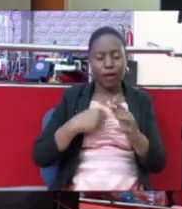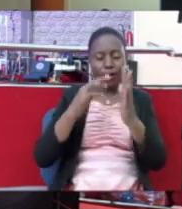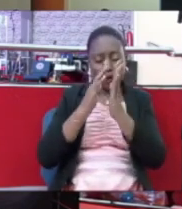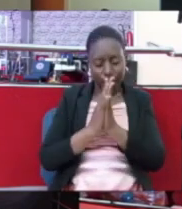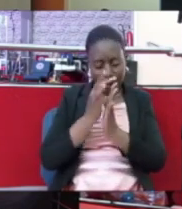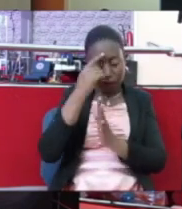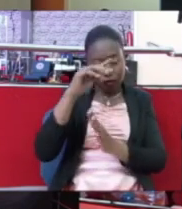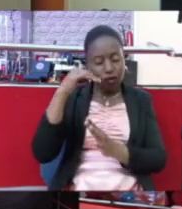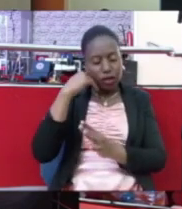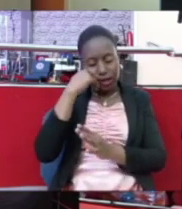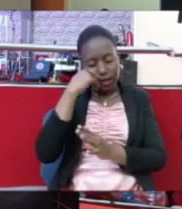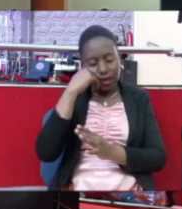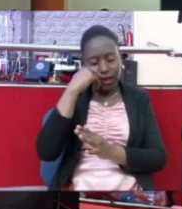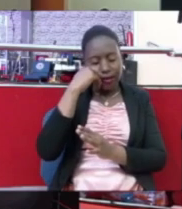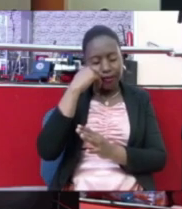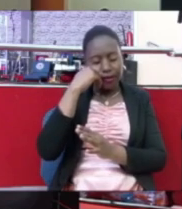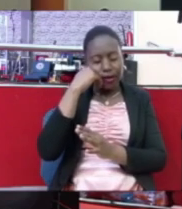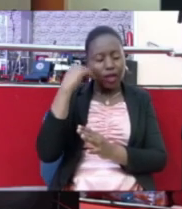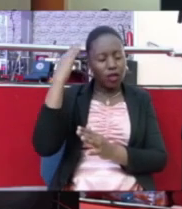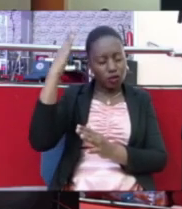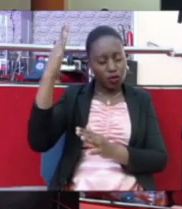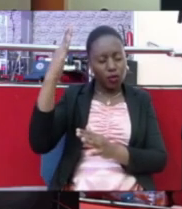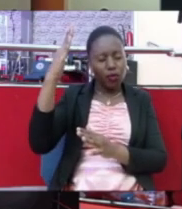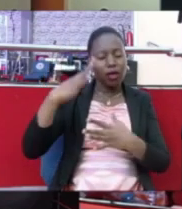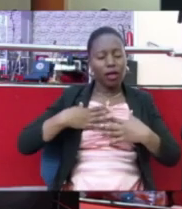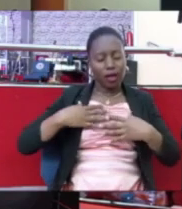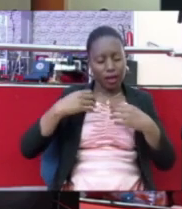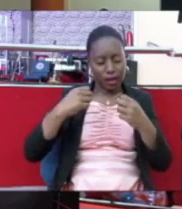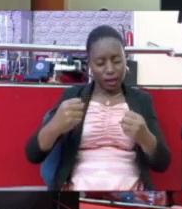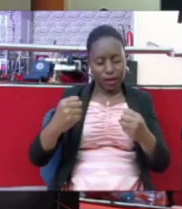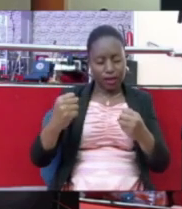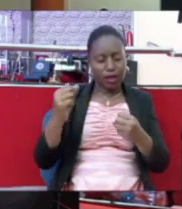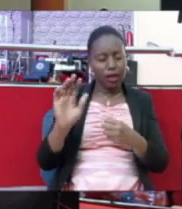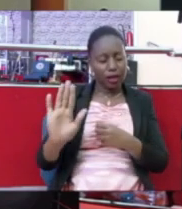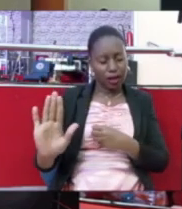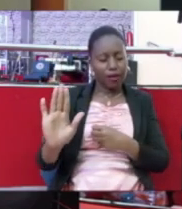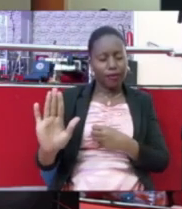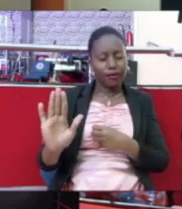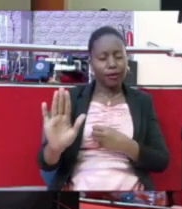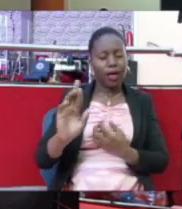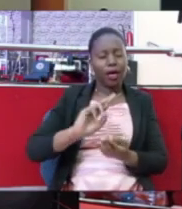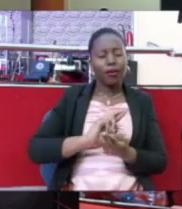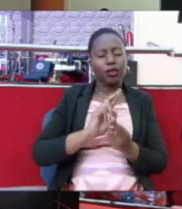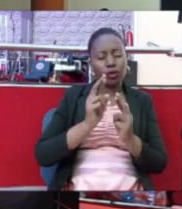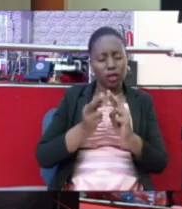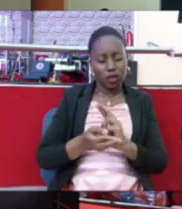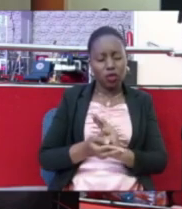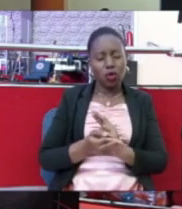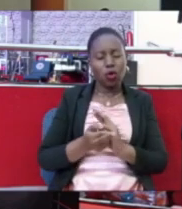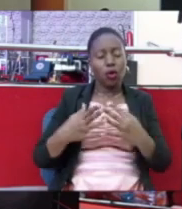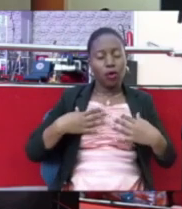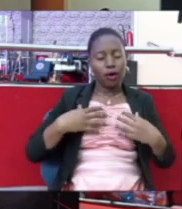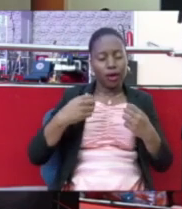the sick. That you will touch them and heal them. Restore health, because